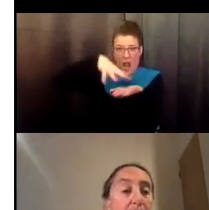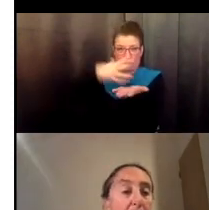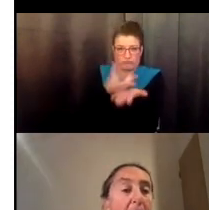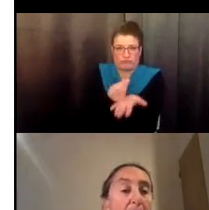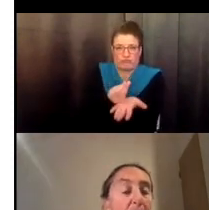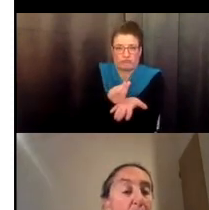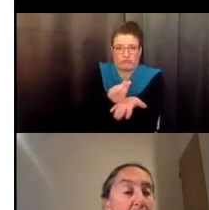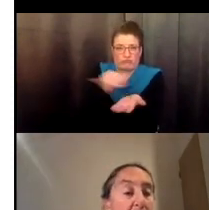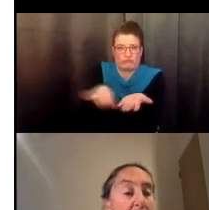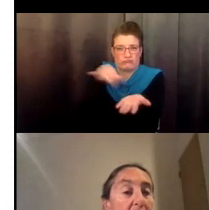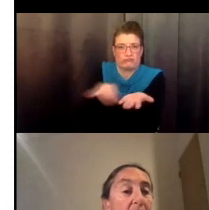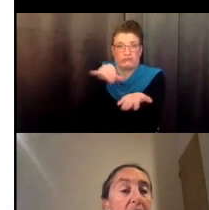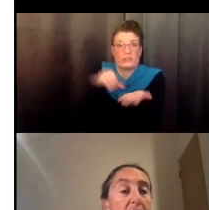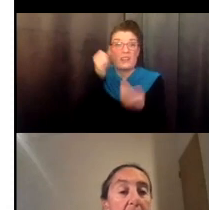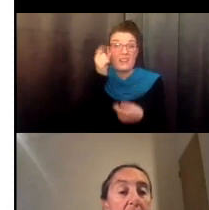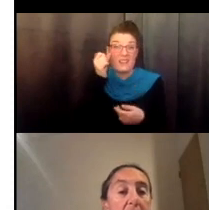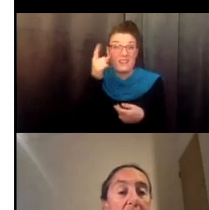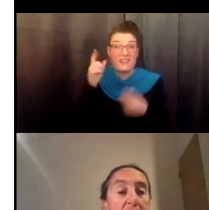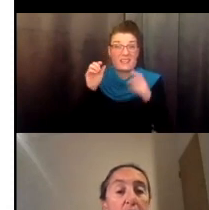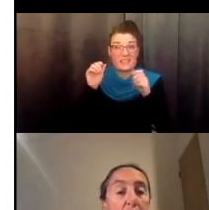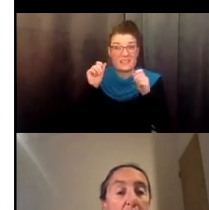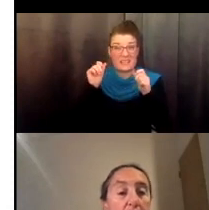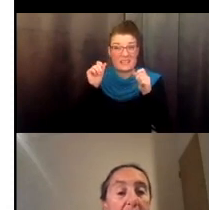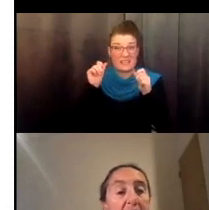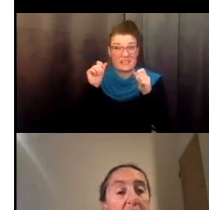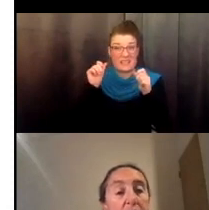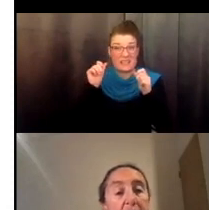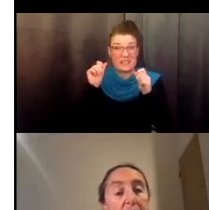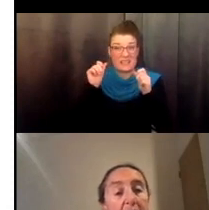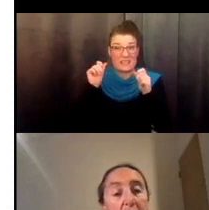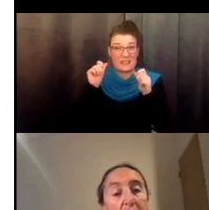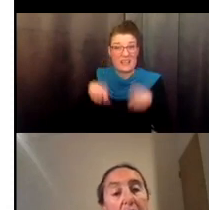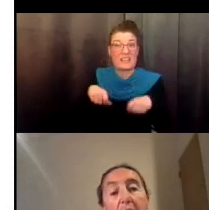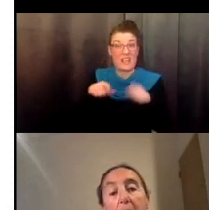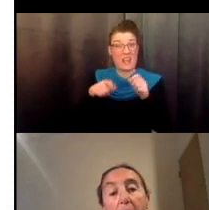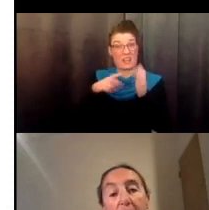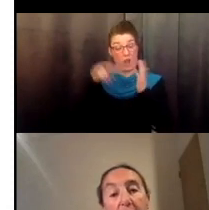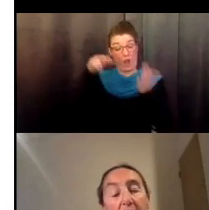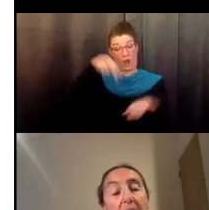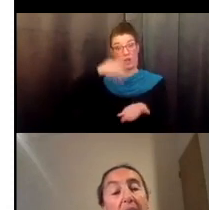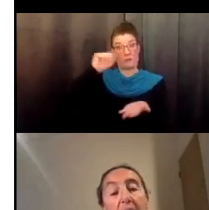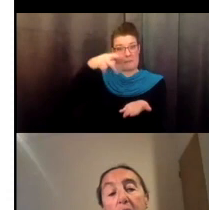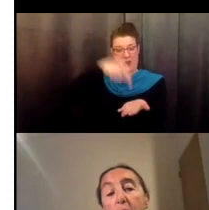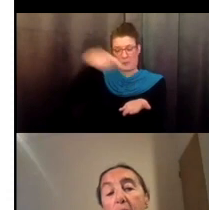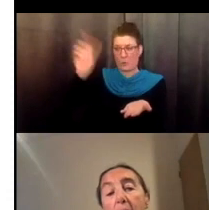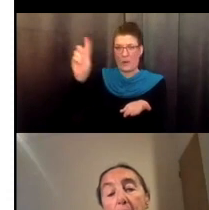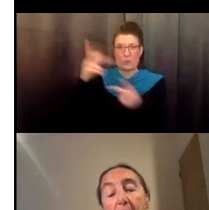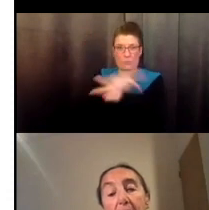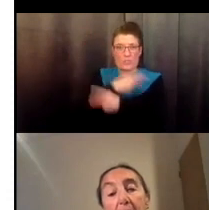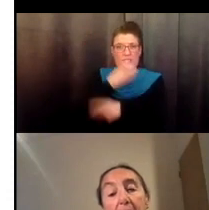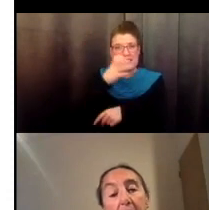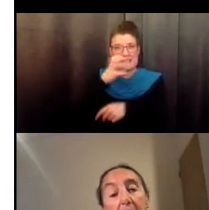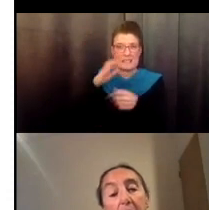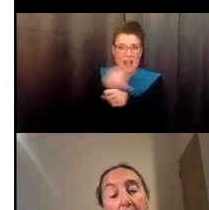actually map urban heat islands to areas of historical residential segregation, poverty, and they're more